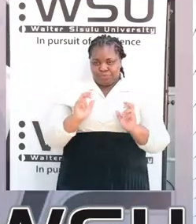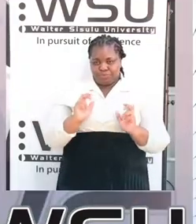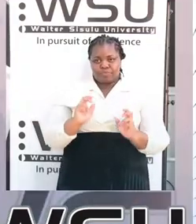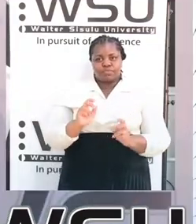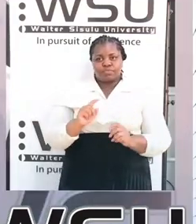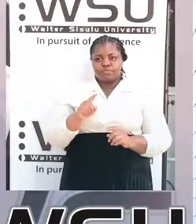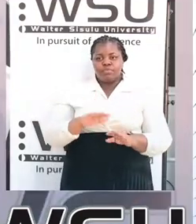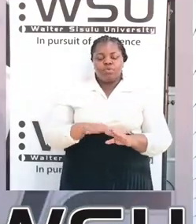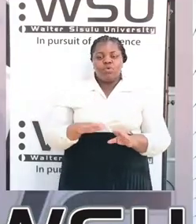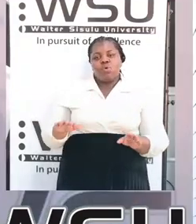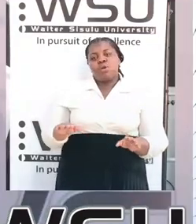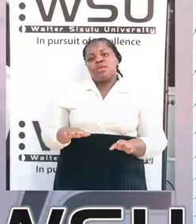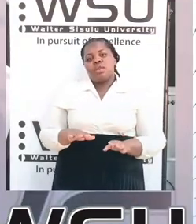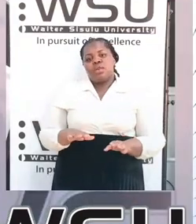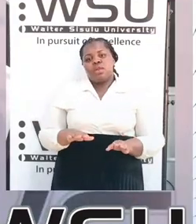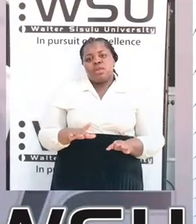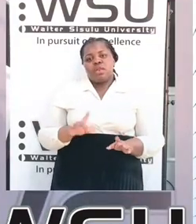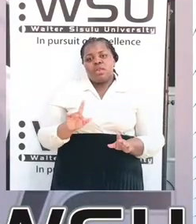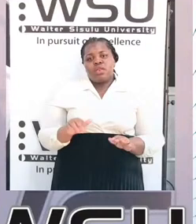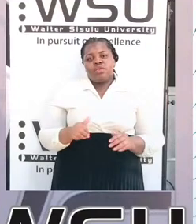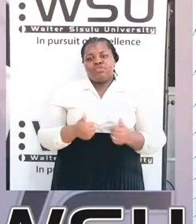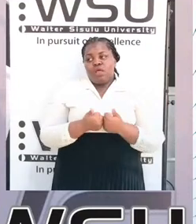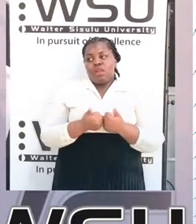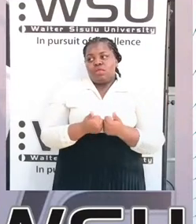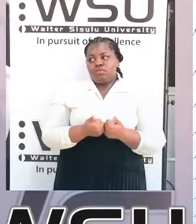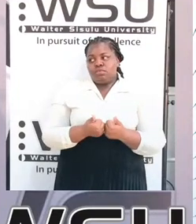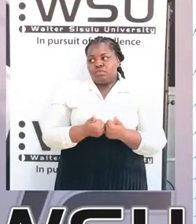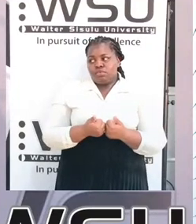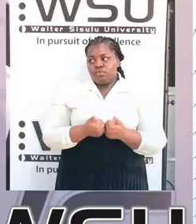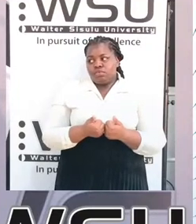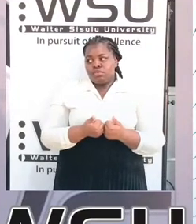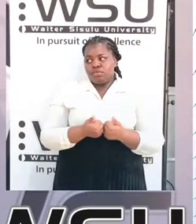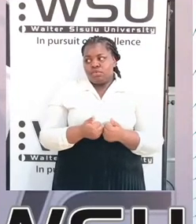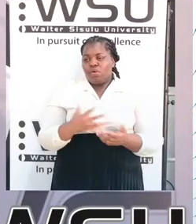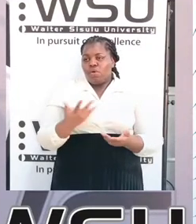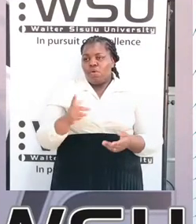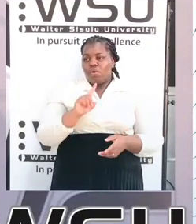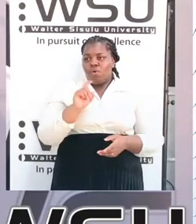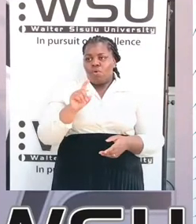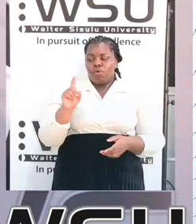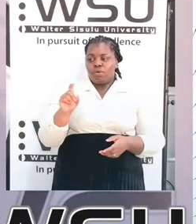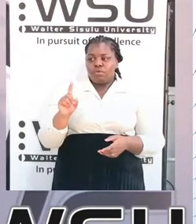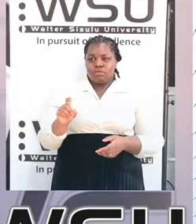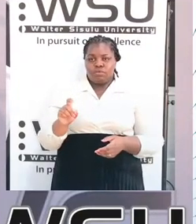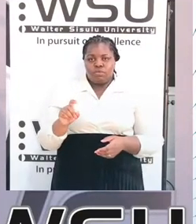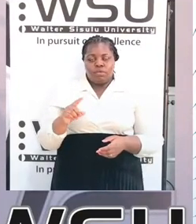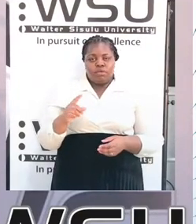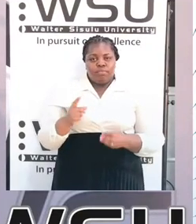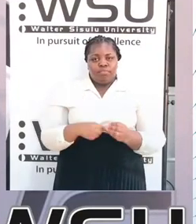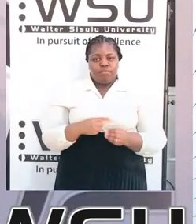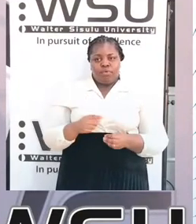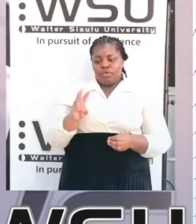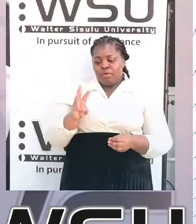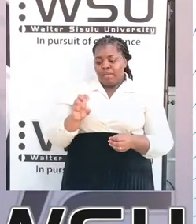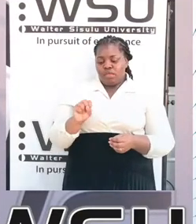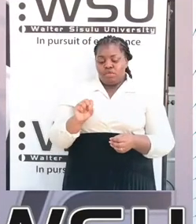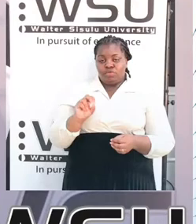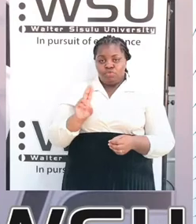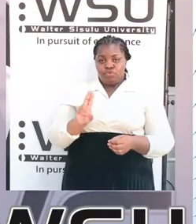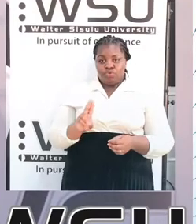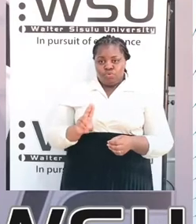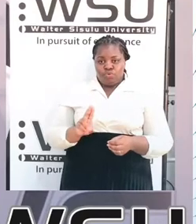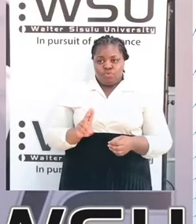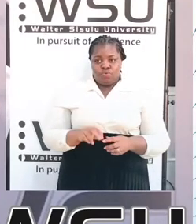It is not a challenge or question to be grappled only by WSU.